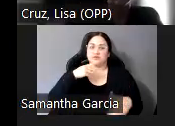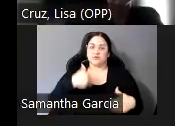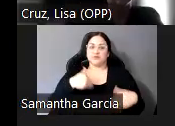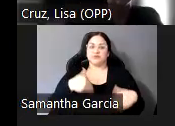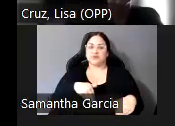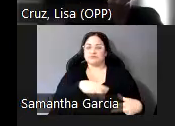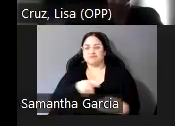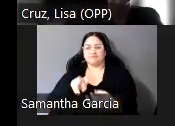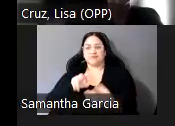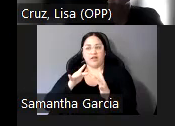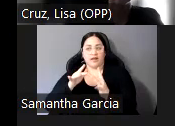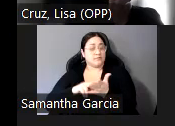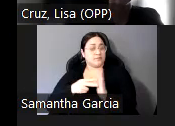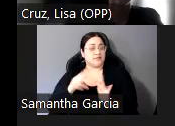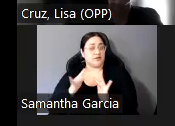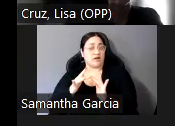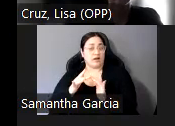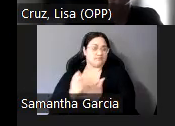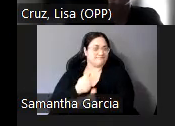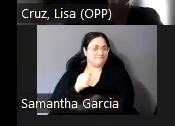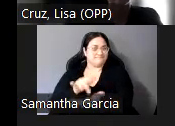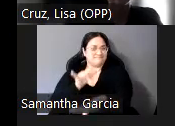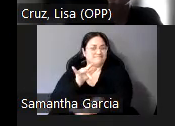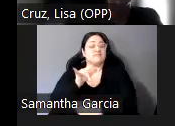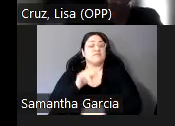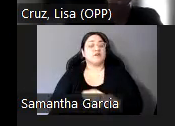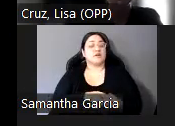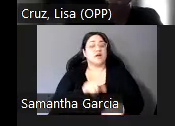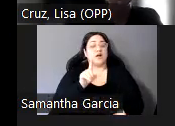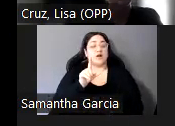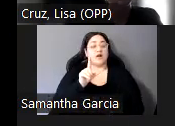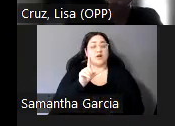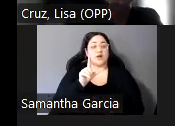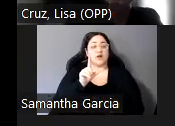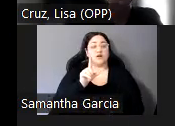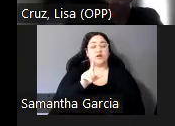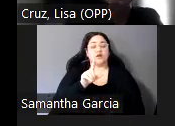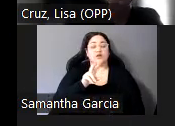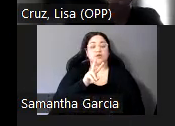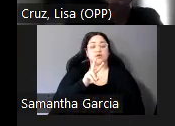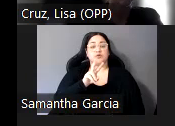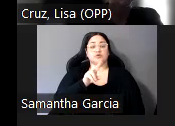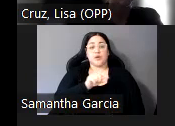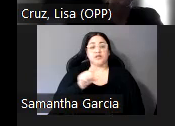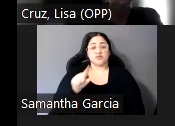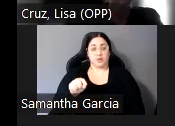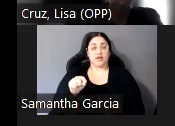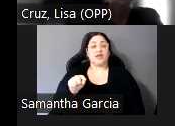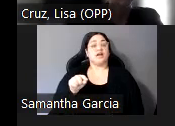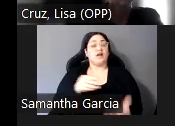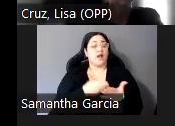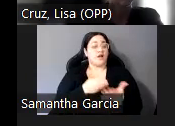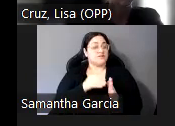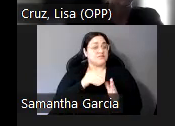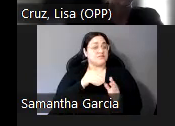technology. When I first started, our losses in 2020 was $164 million. That was the highest